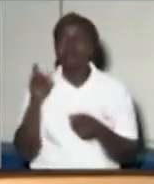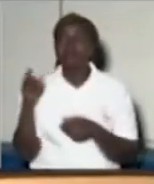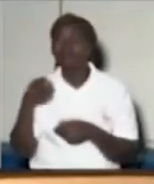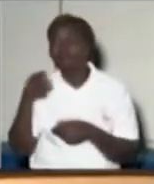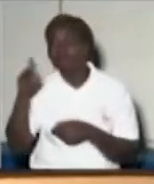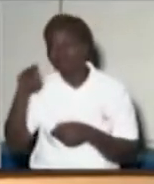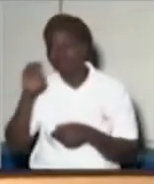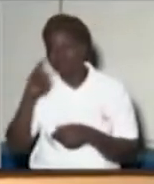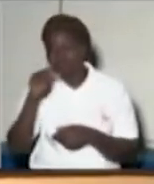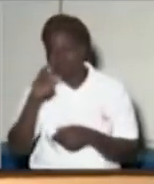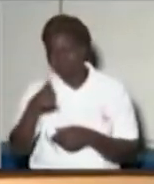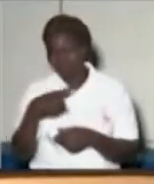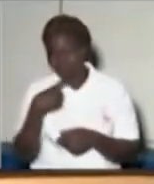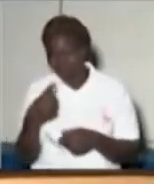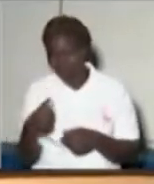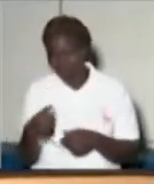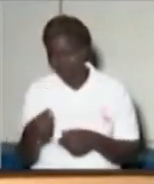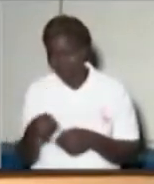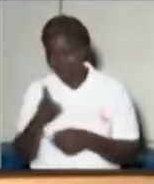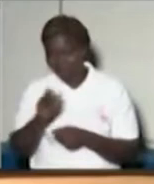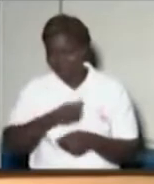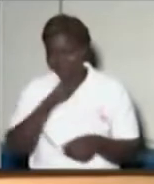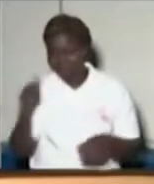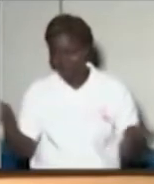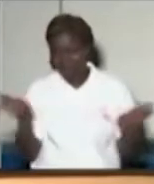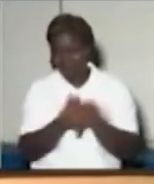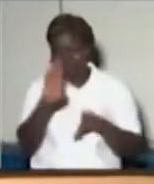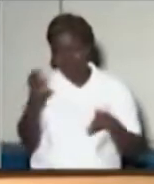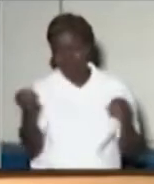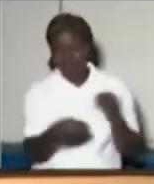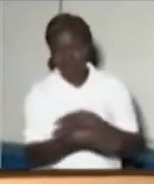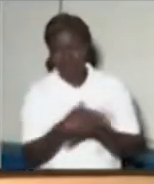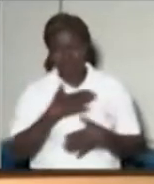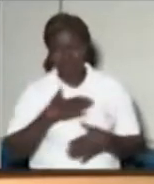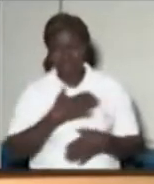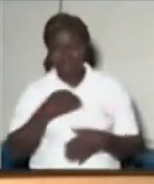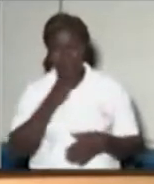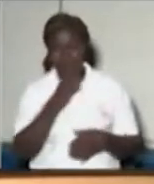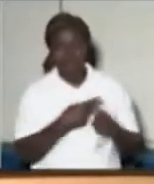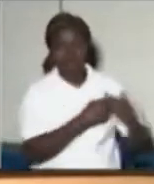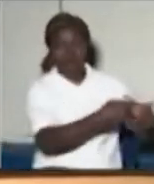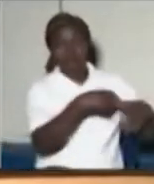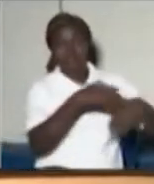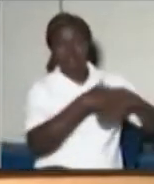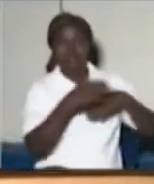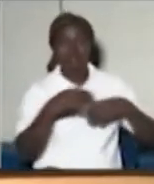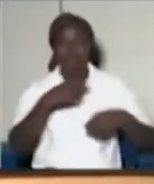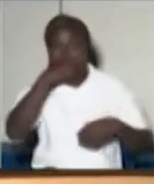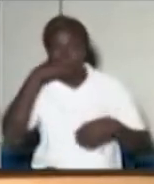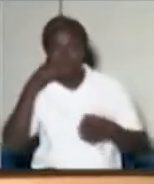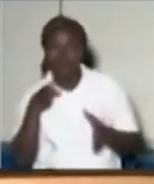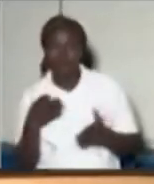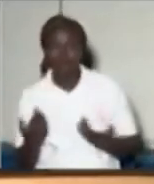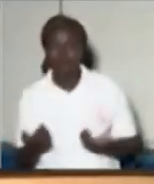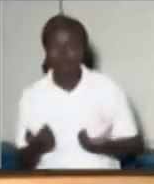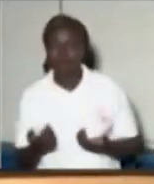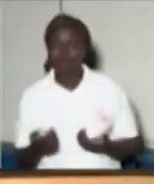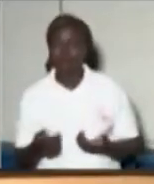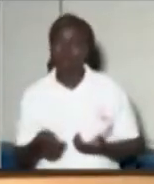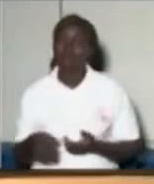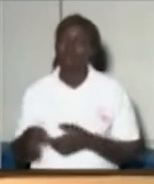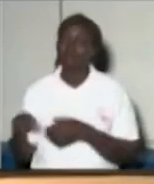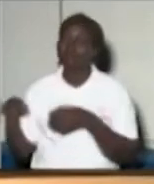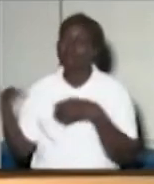to cheer in the audience. You are not allowed to cheer, and you are not allowed to jeer